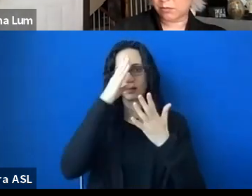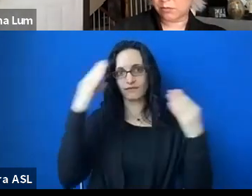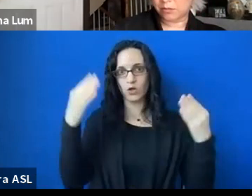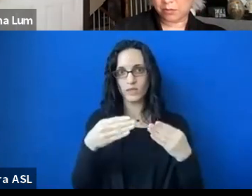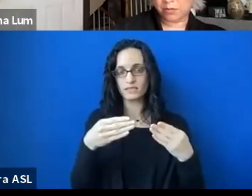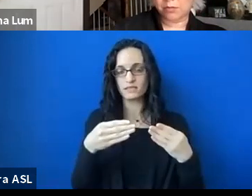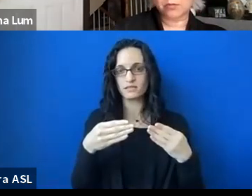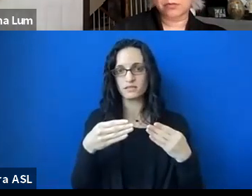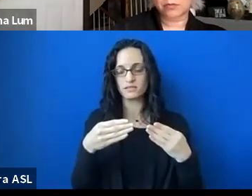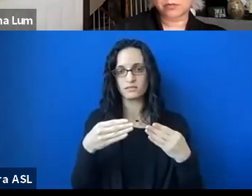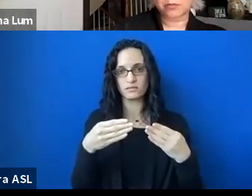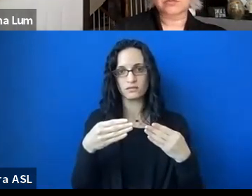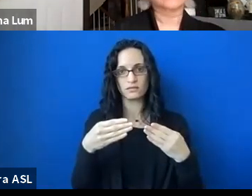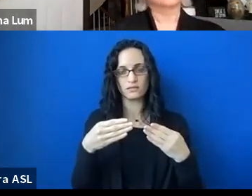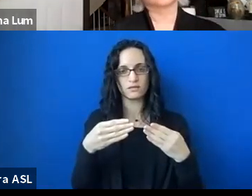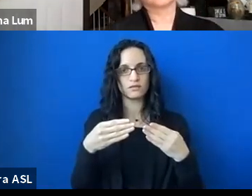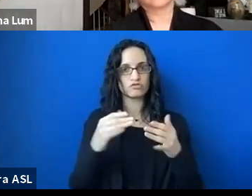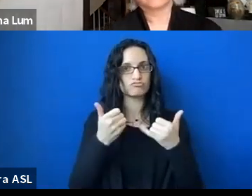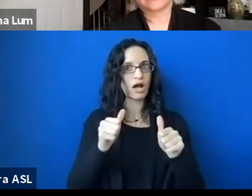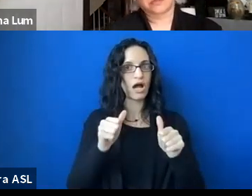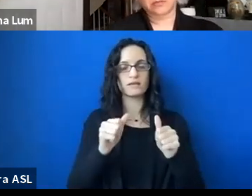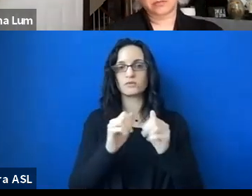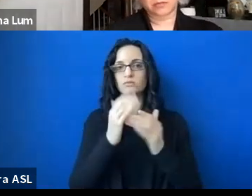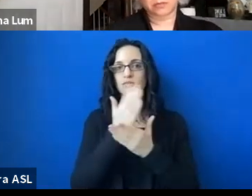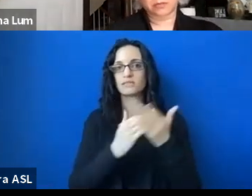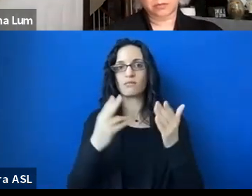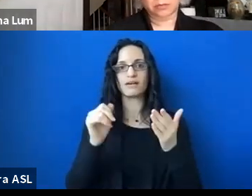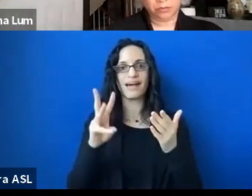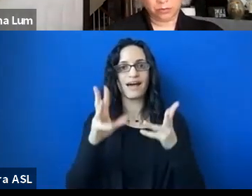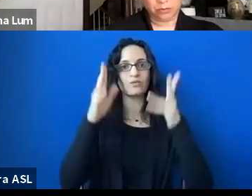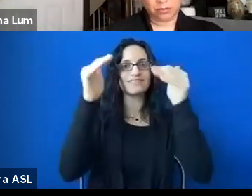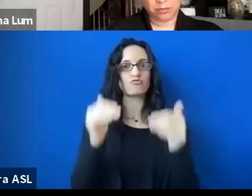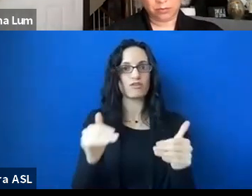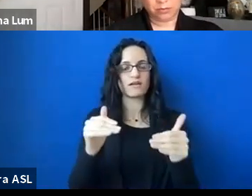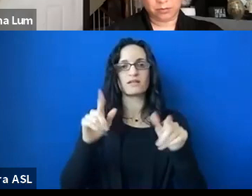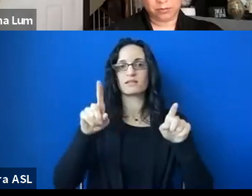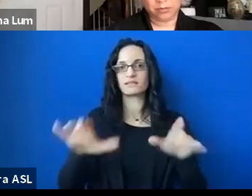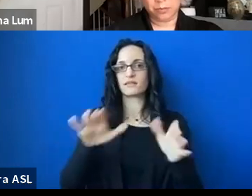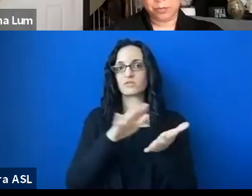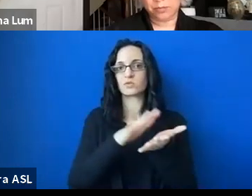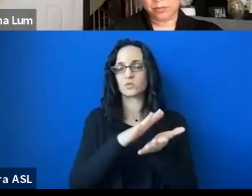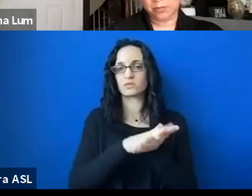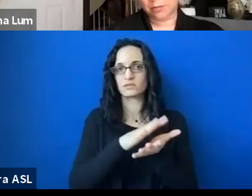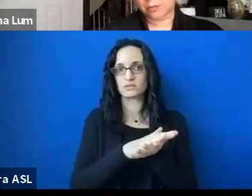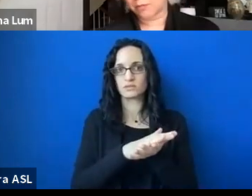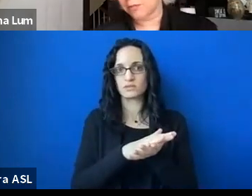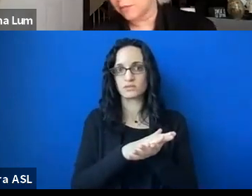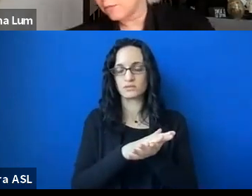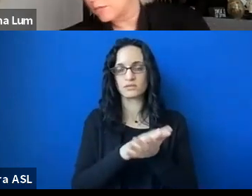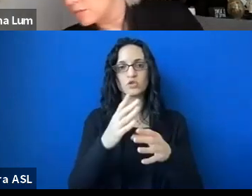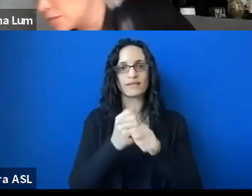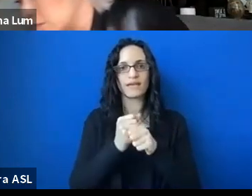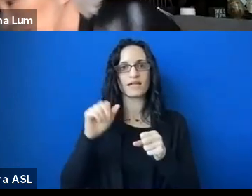into like try to somehow downgrade the exam schools to get the racial balance